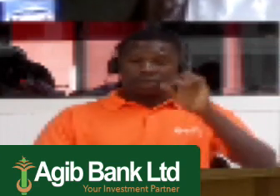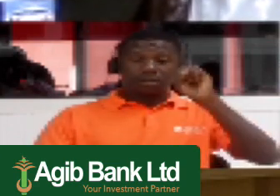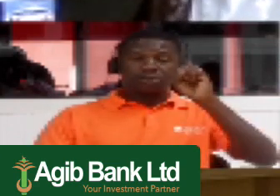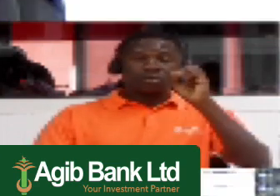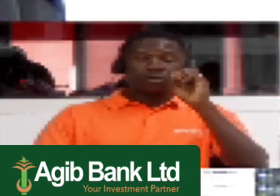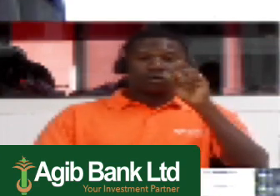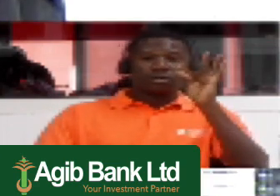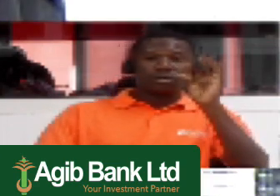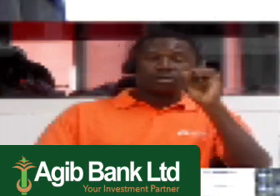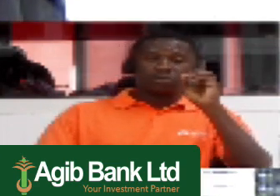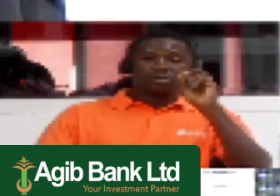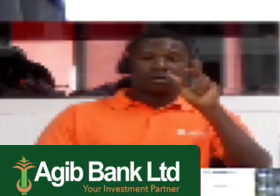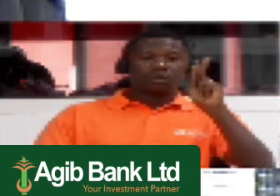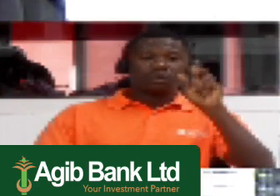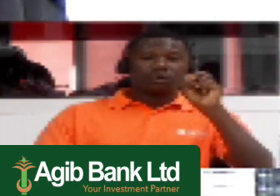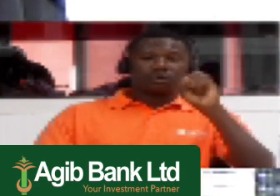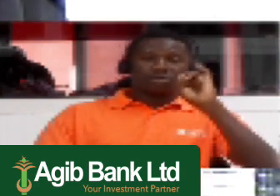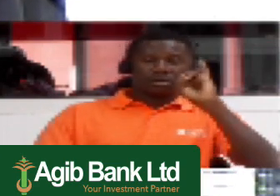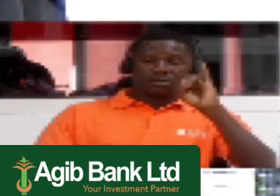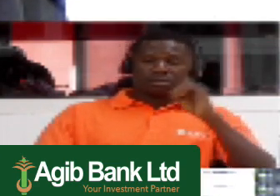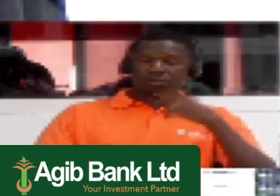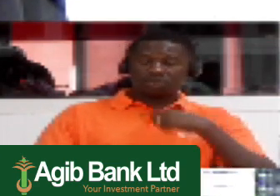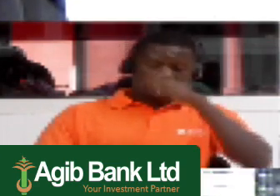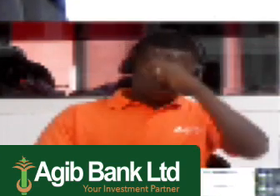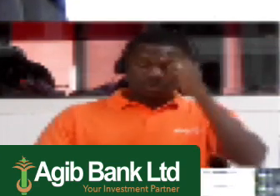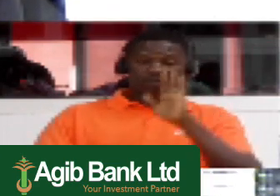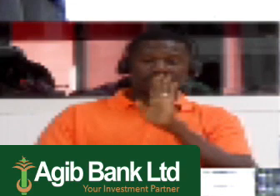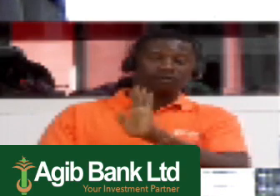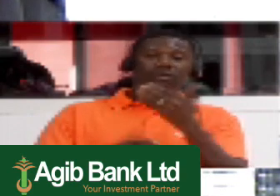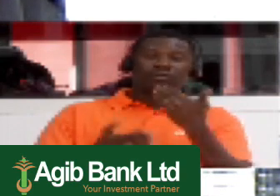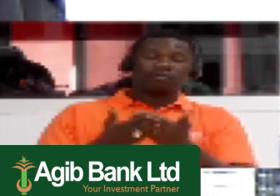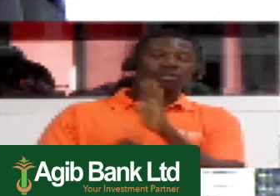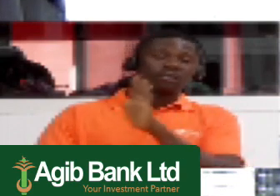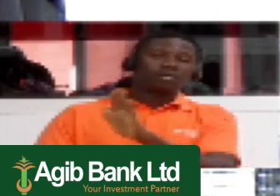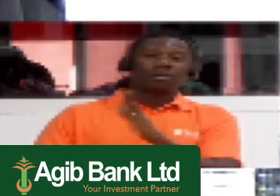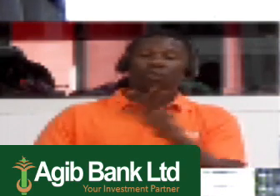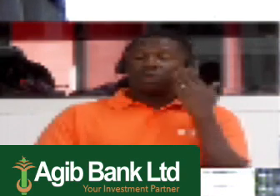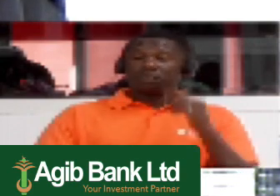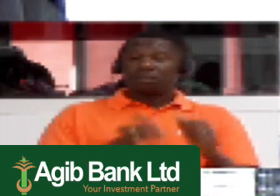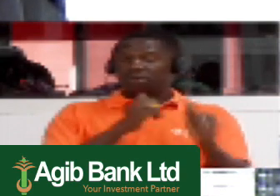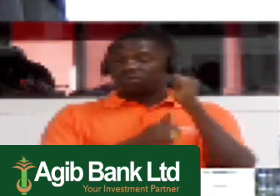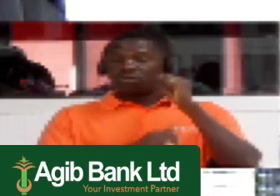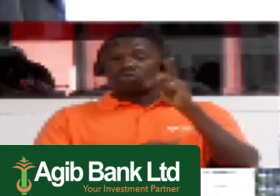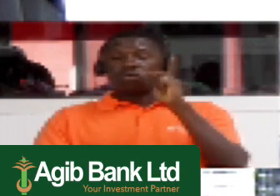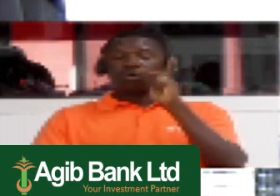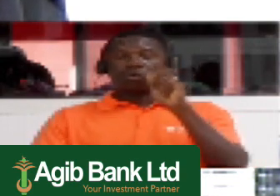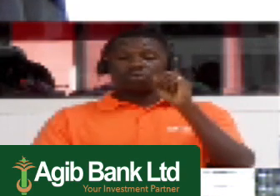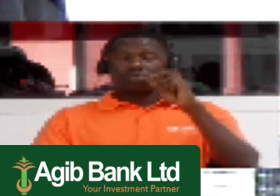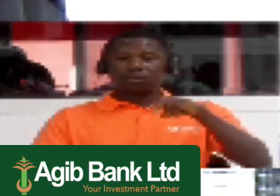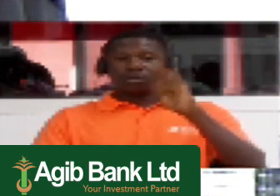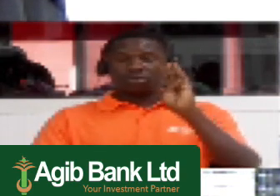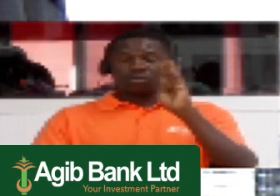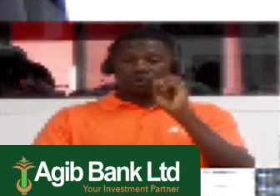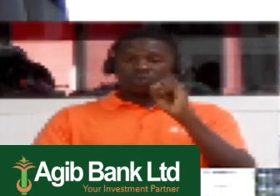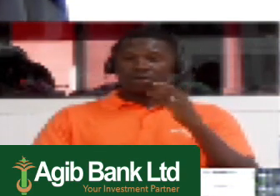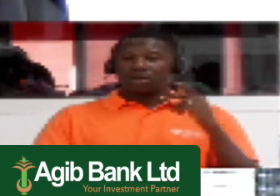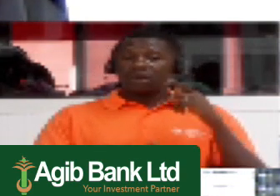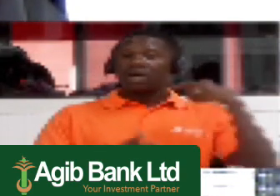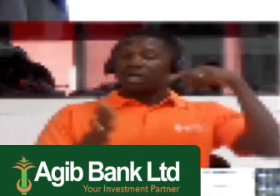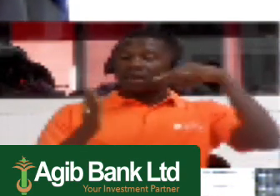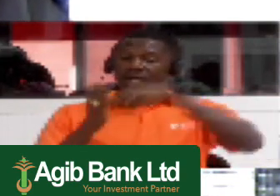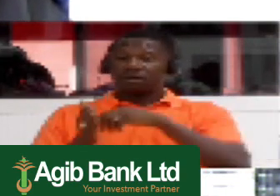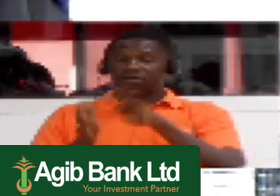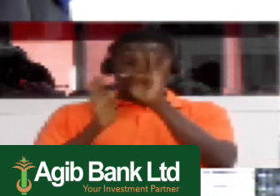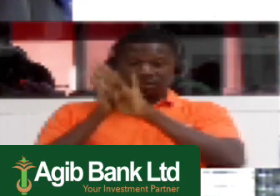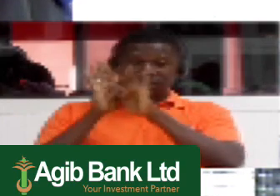Sotokoi, my role ends there. And when he's coming back to Kombo, when he passes Farato, my mission also stops there. And I'll call Buso and tell him